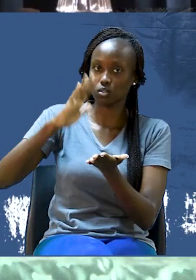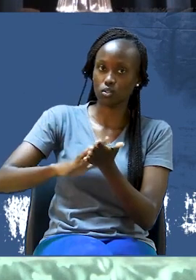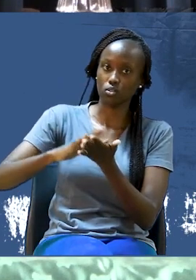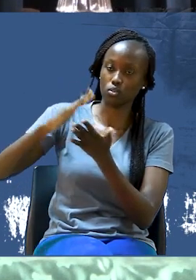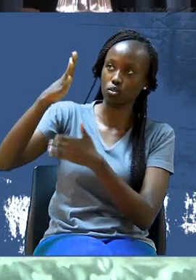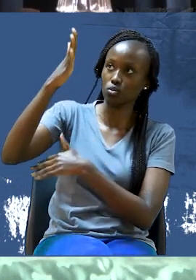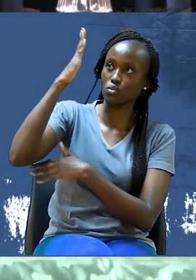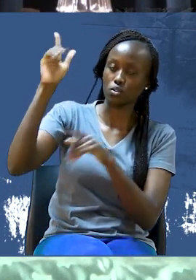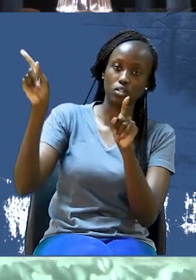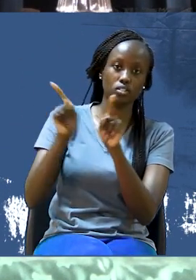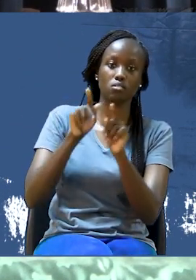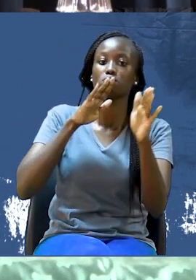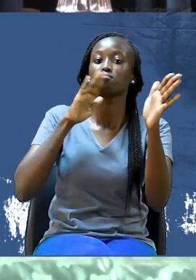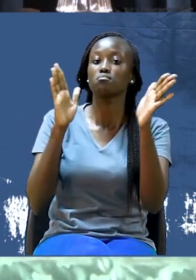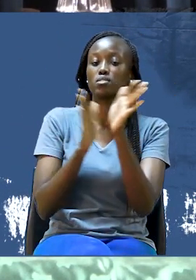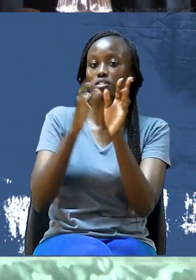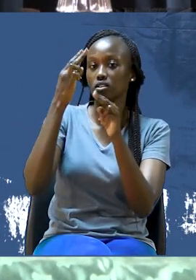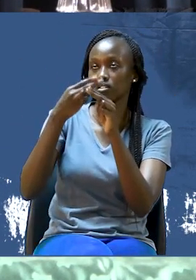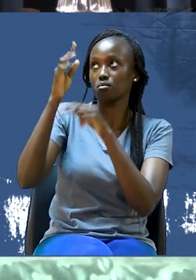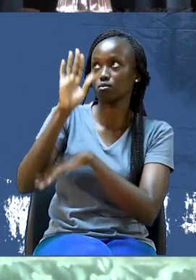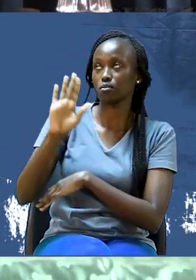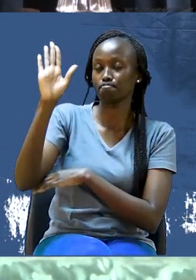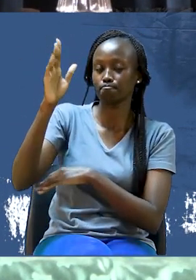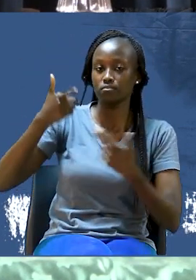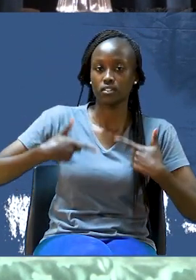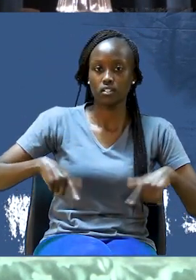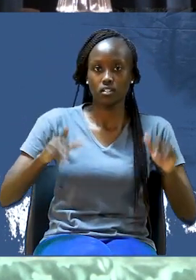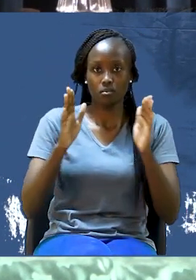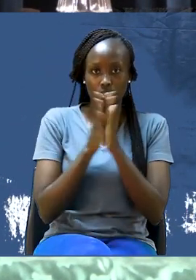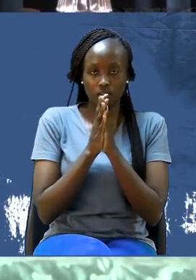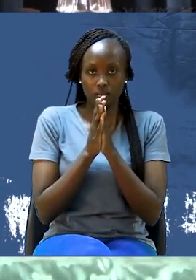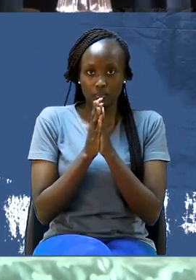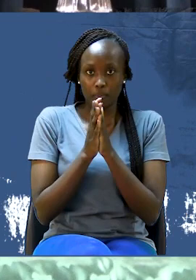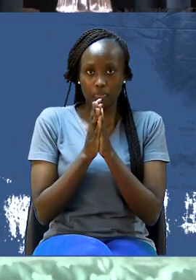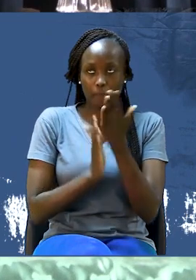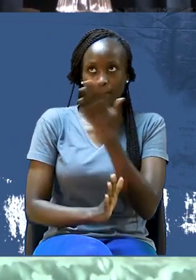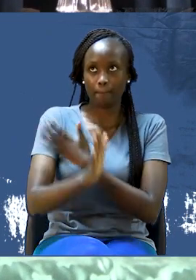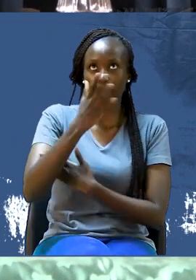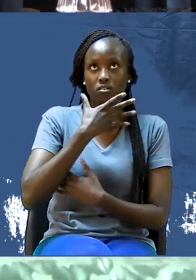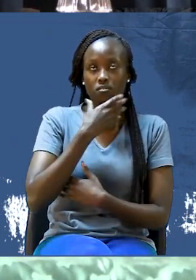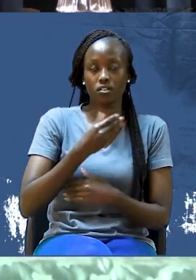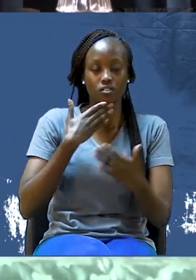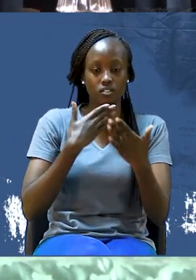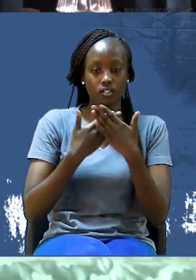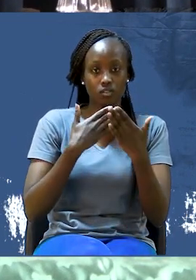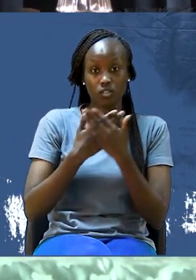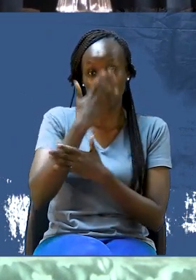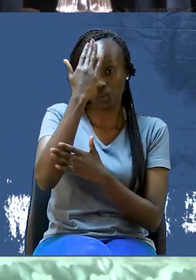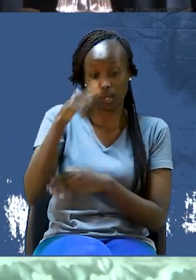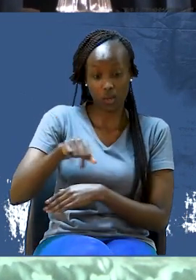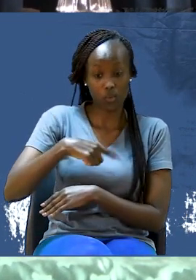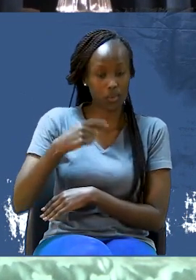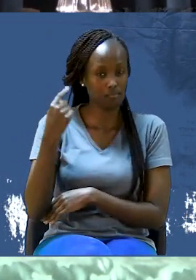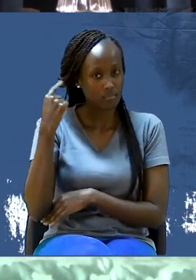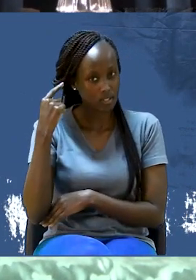and to the praise of his name. Let us pray. Our God and our Father, we are grateful that we have heard